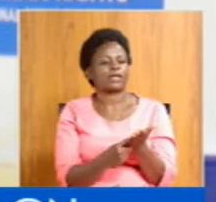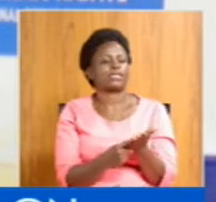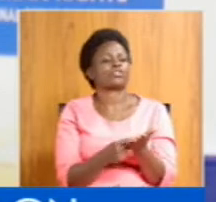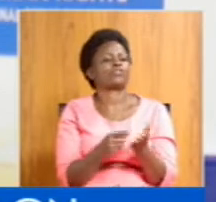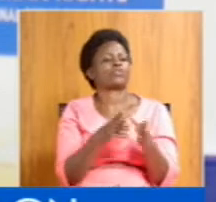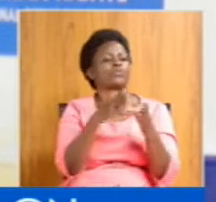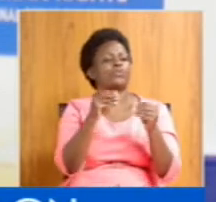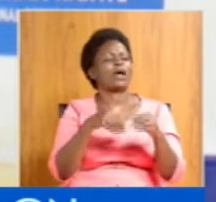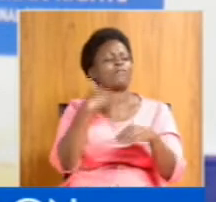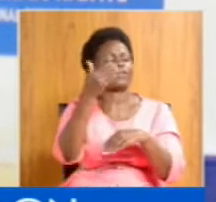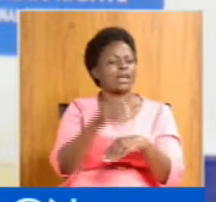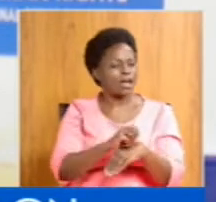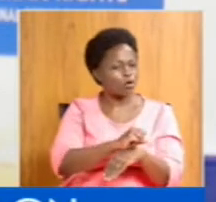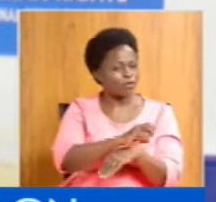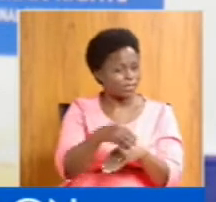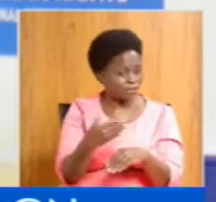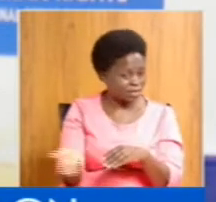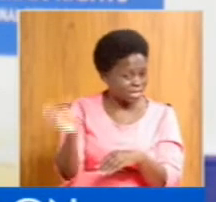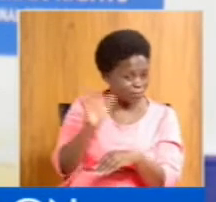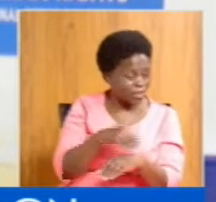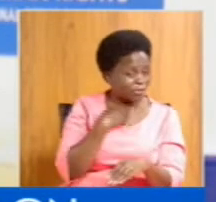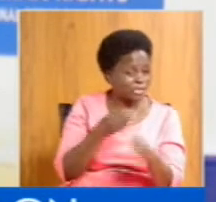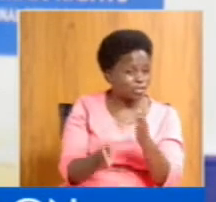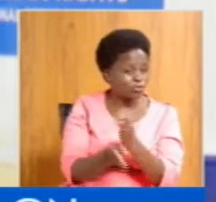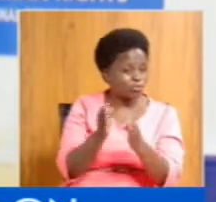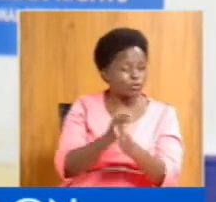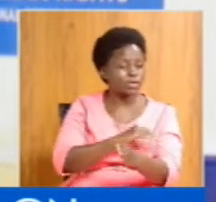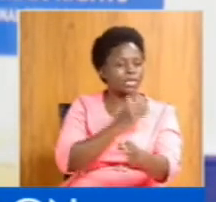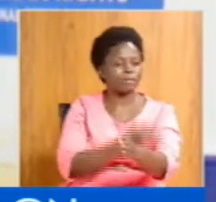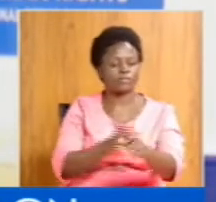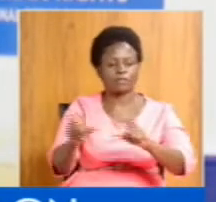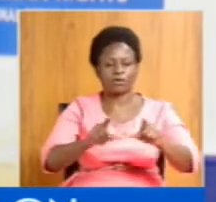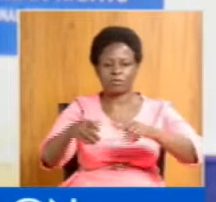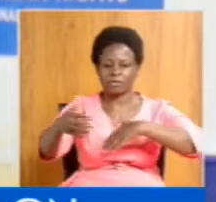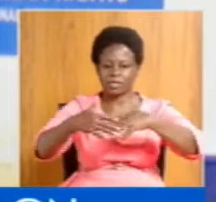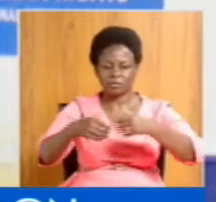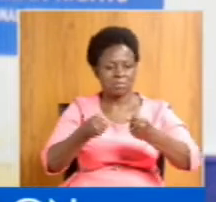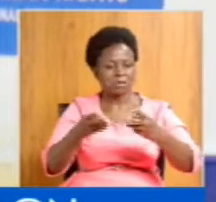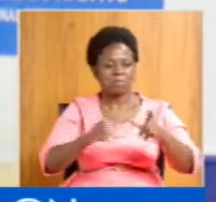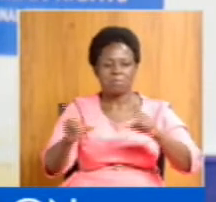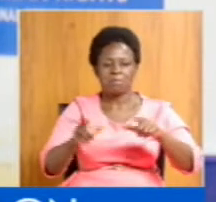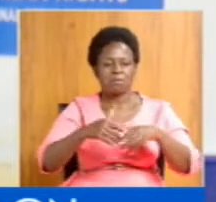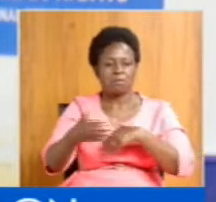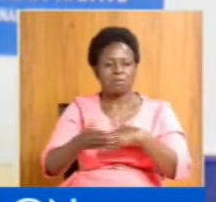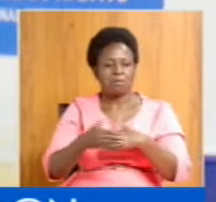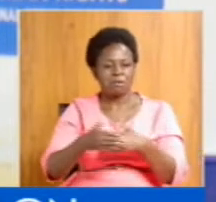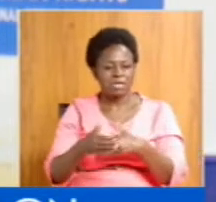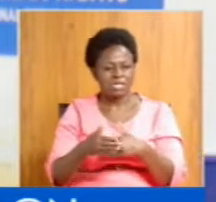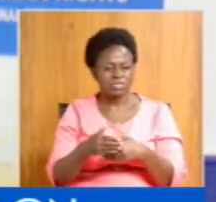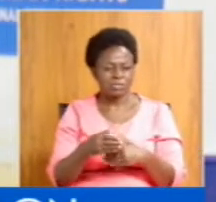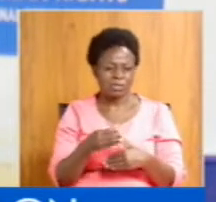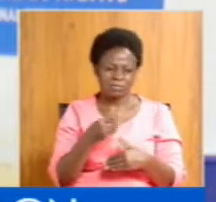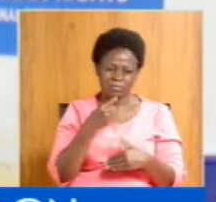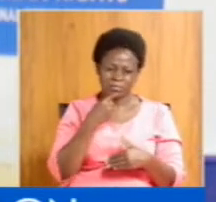recover beyond COVID-19, then we need to build the capacity of our local industry. And most of the local industry are at what refer to